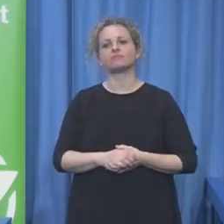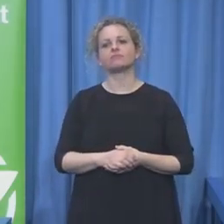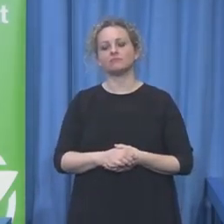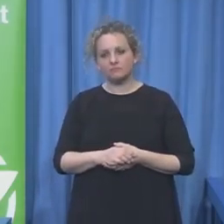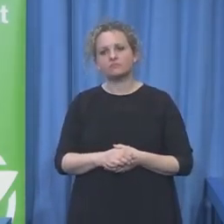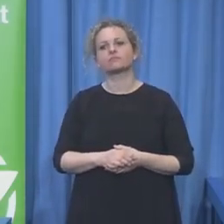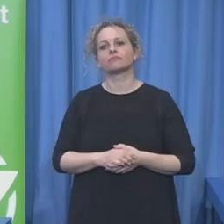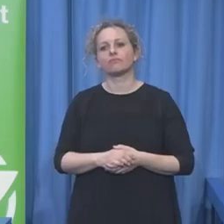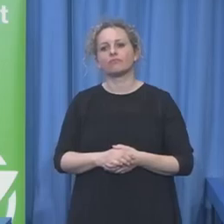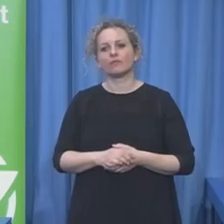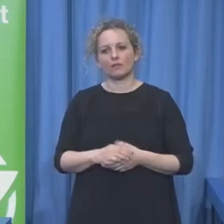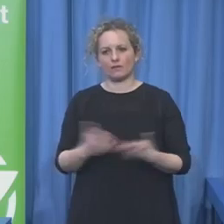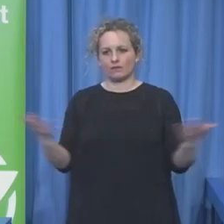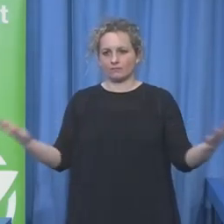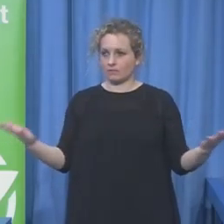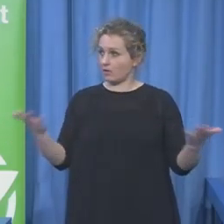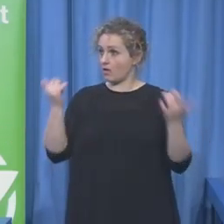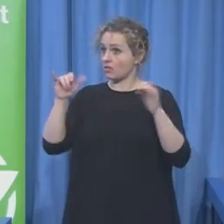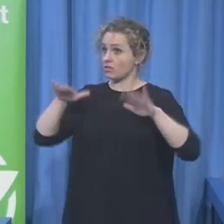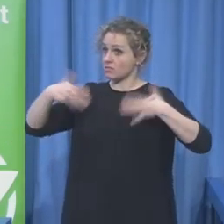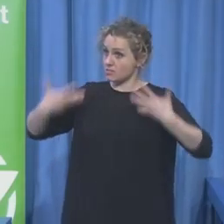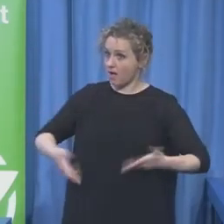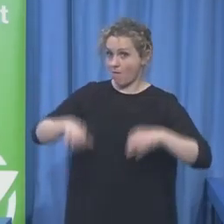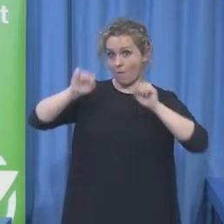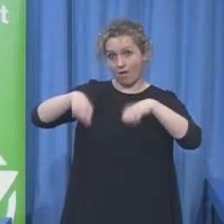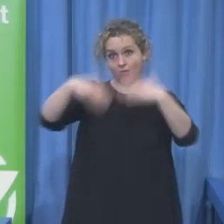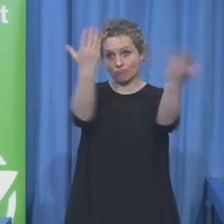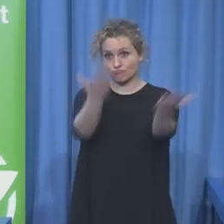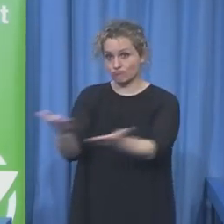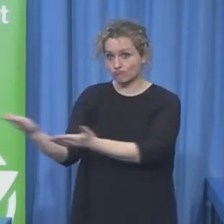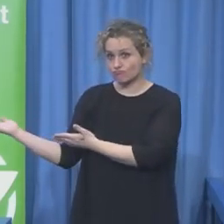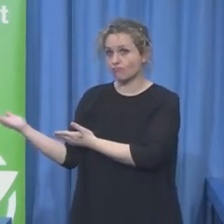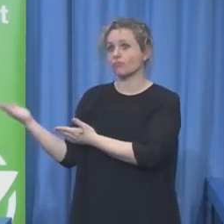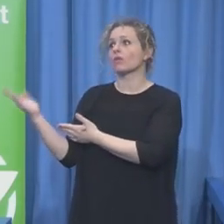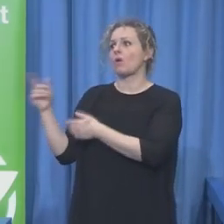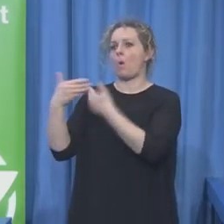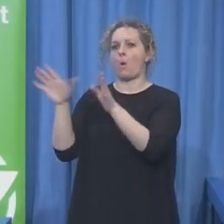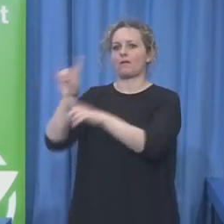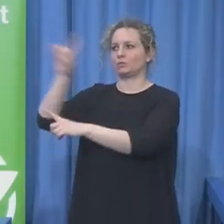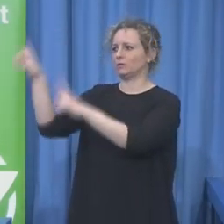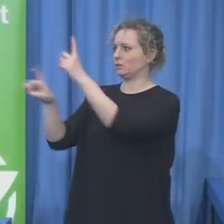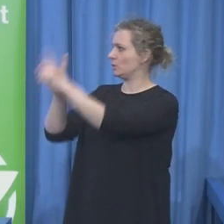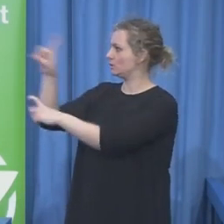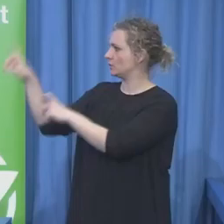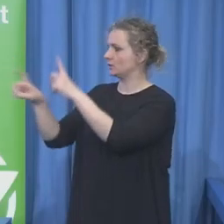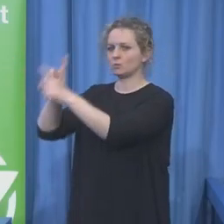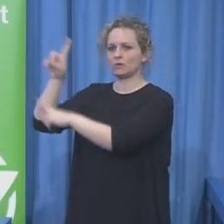ask. Then it's much easier to get the answers. Who wants to start?